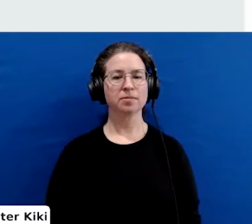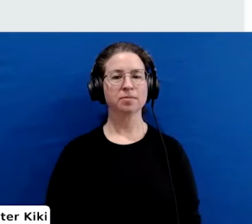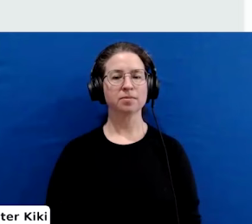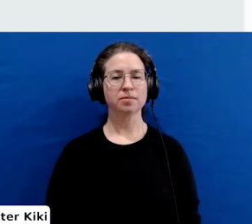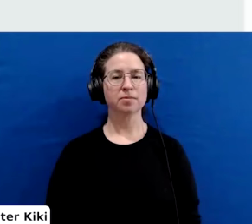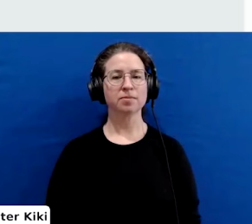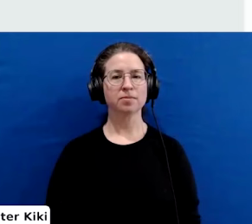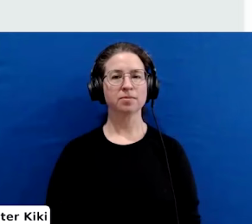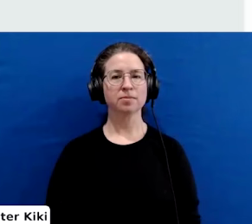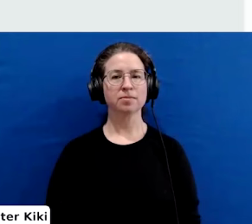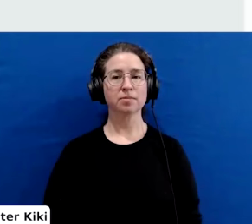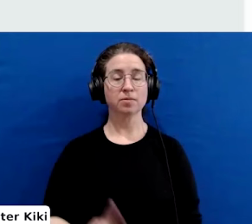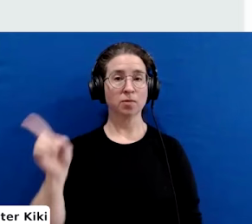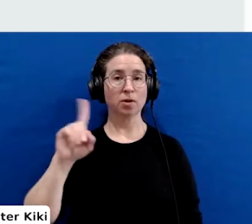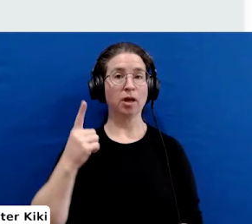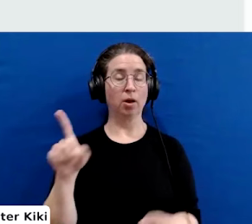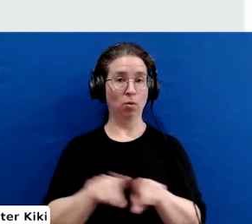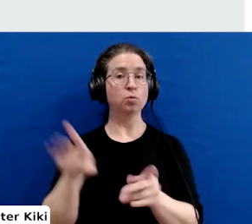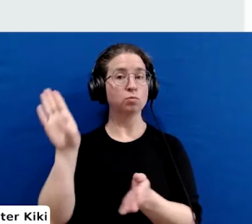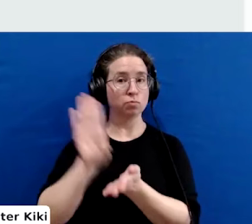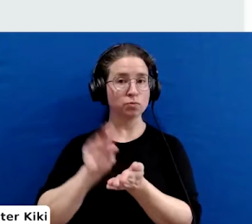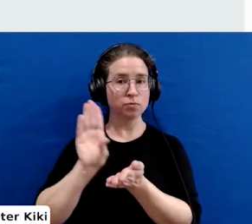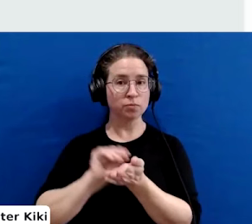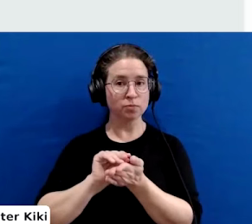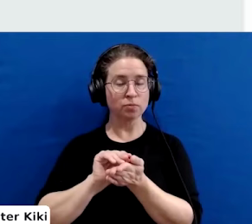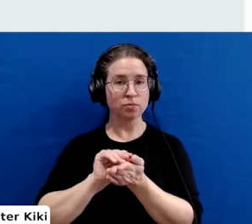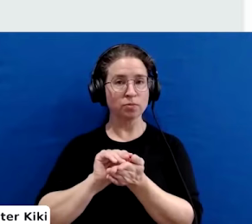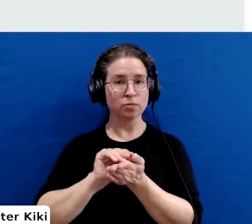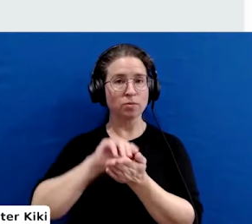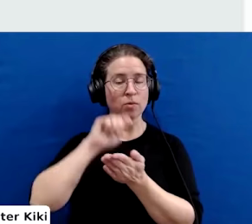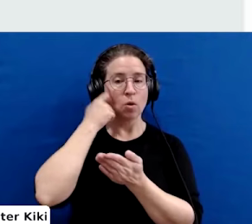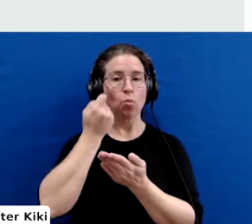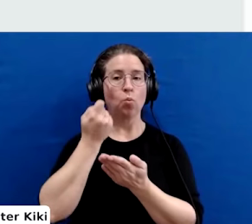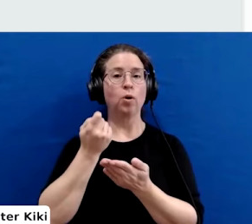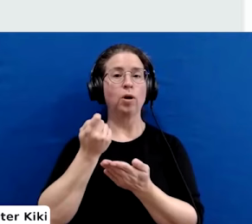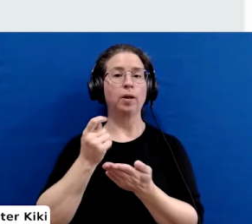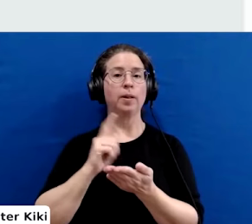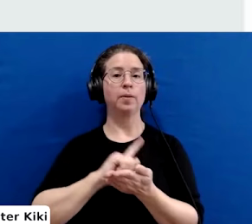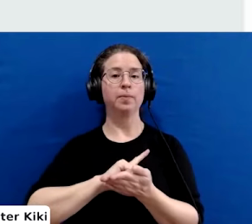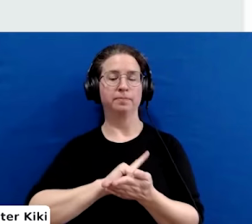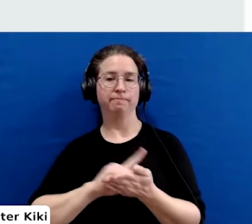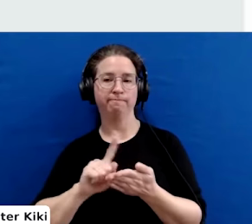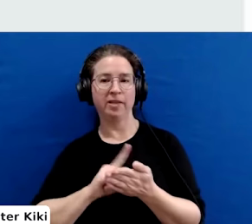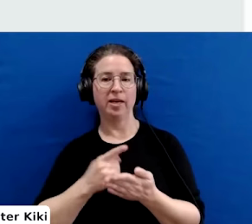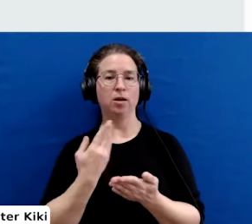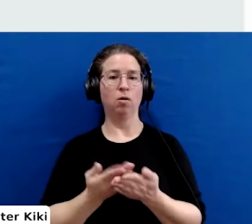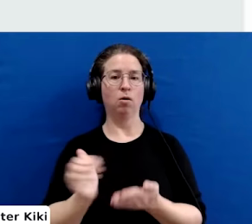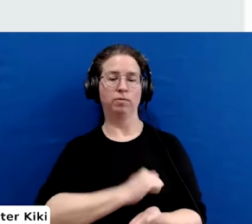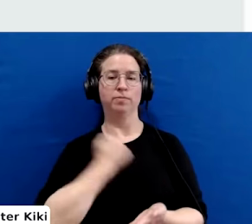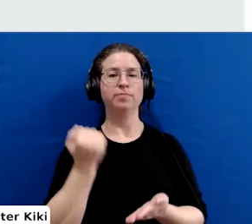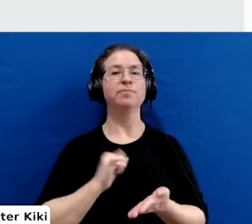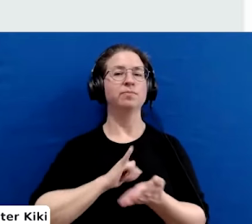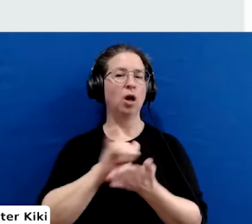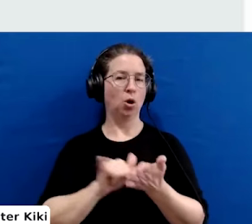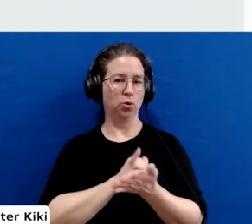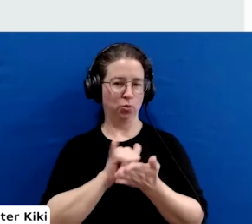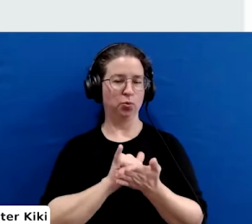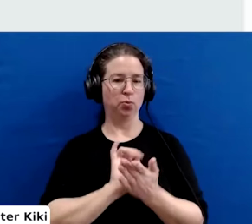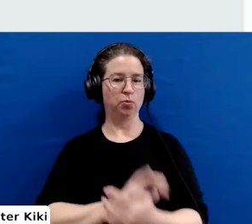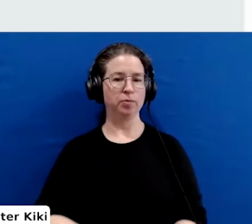We are also recording today's session, and it will be available on ATSI's YouTube channel at a later date.